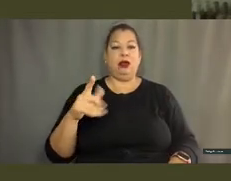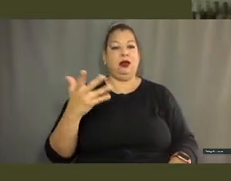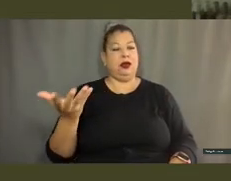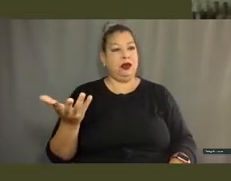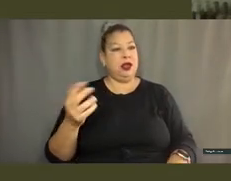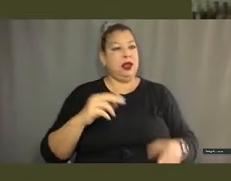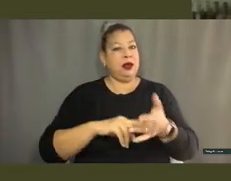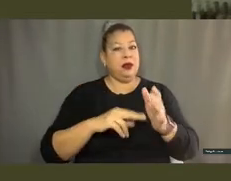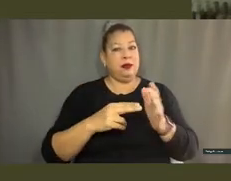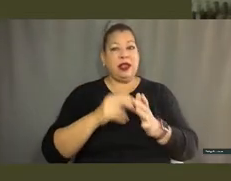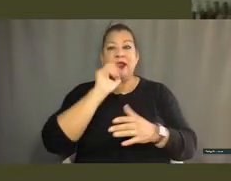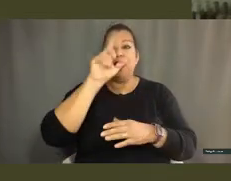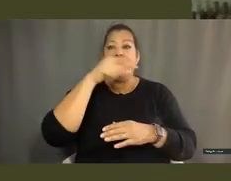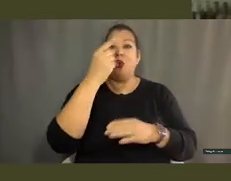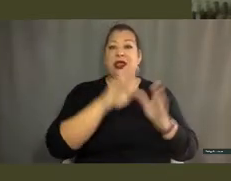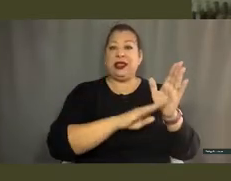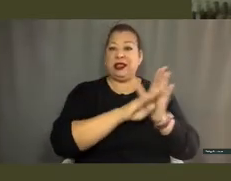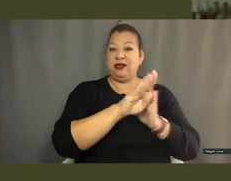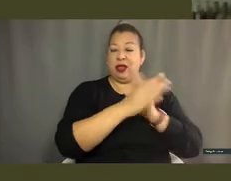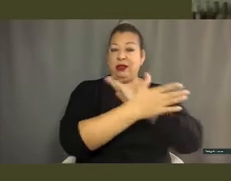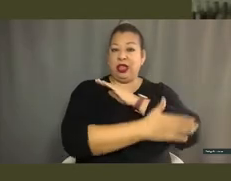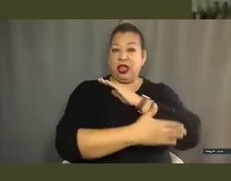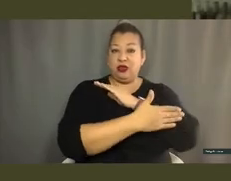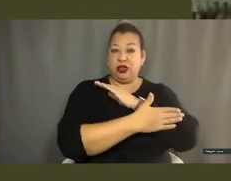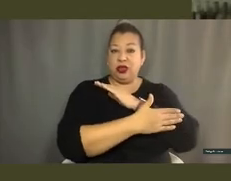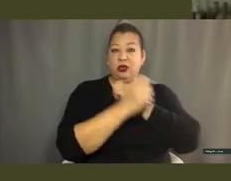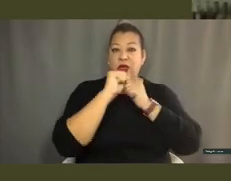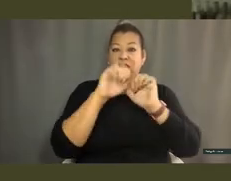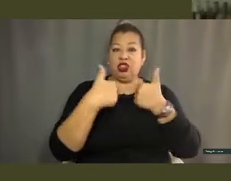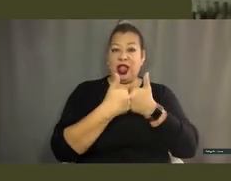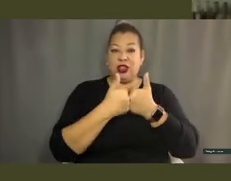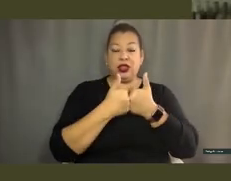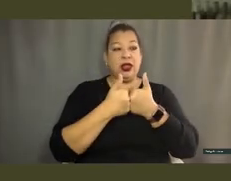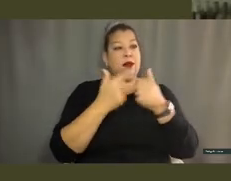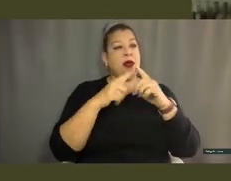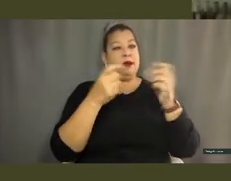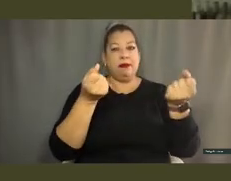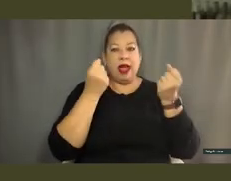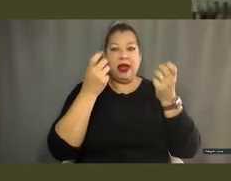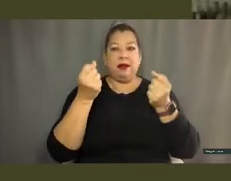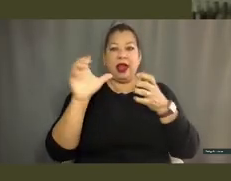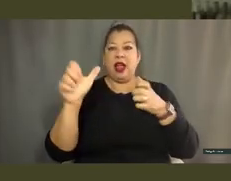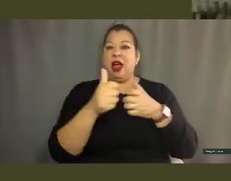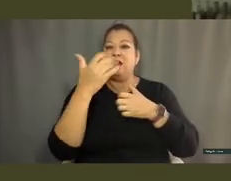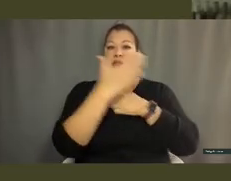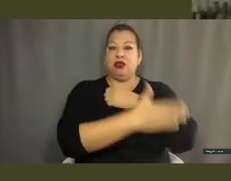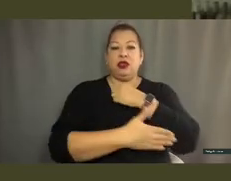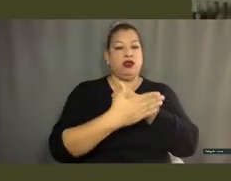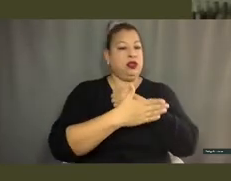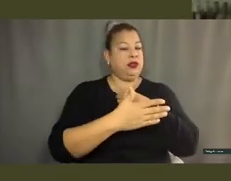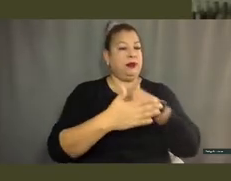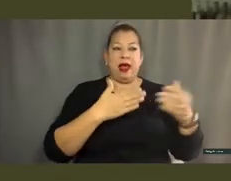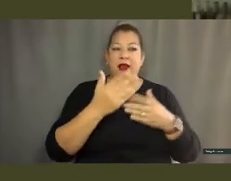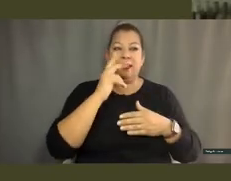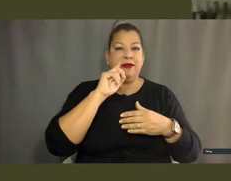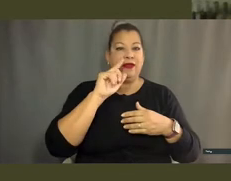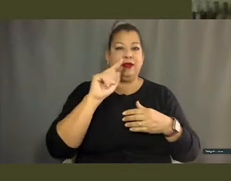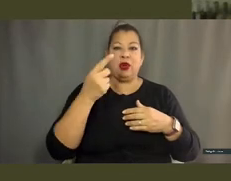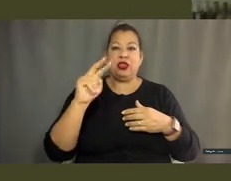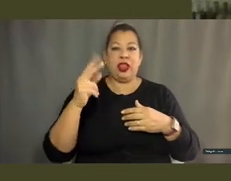developing countries which are facing the challenges here, the developed countries too. So we really have to have a global cooperation to